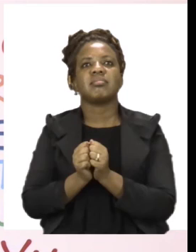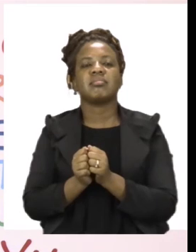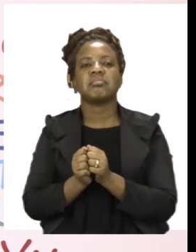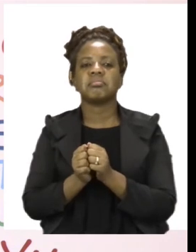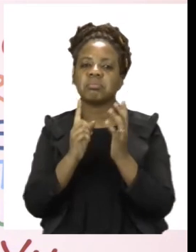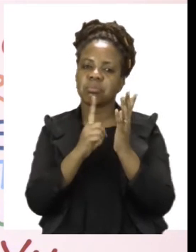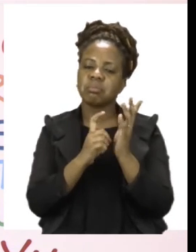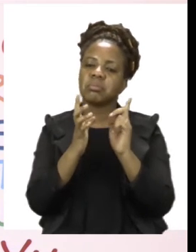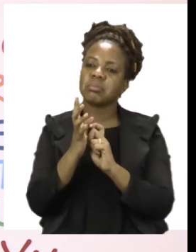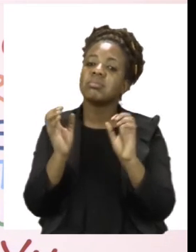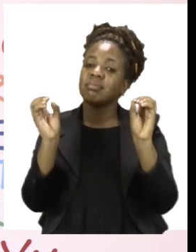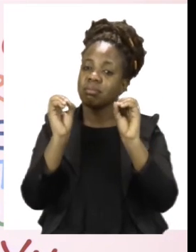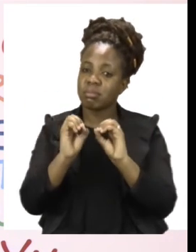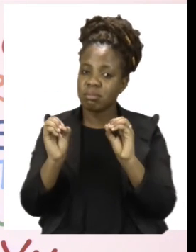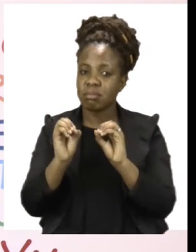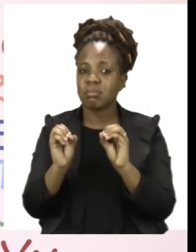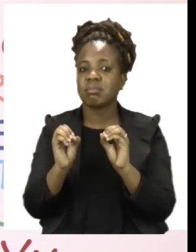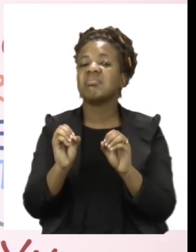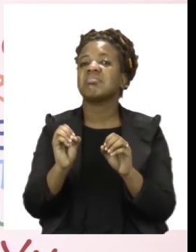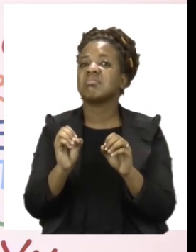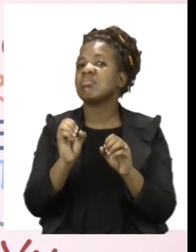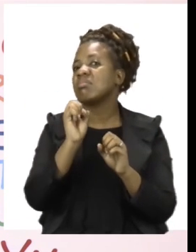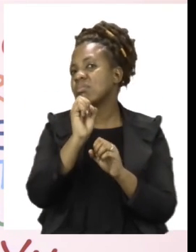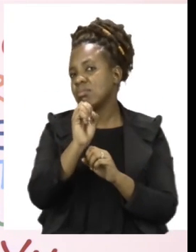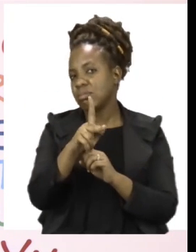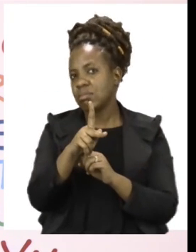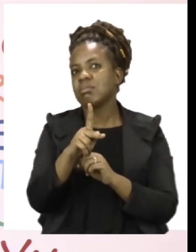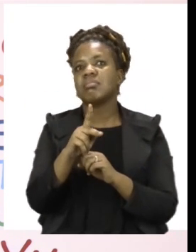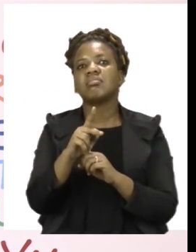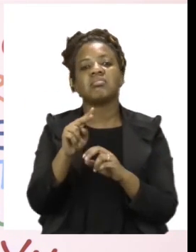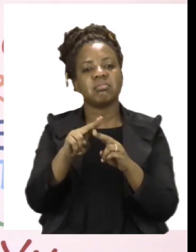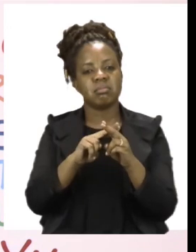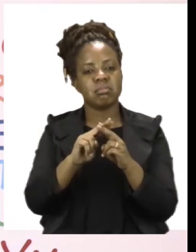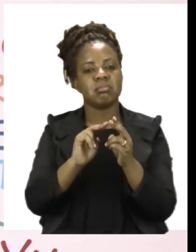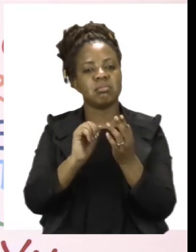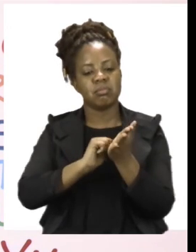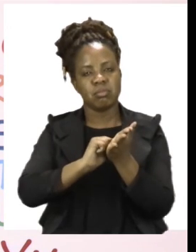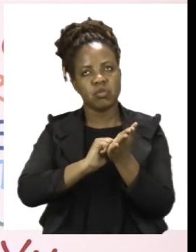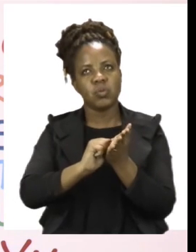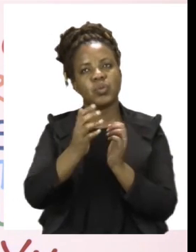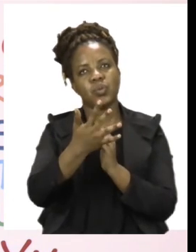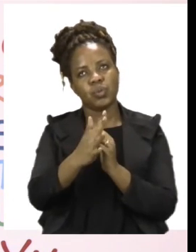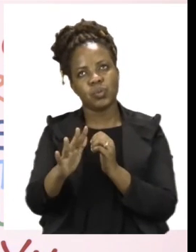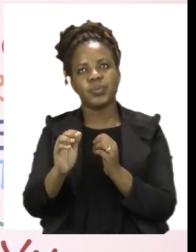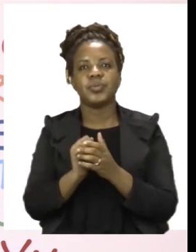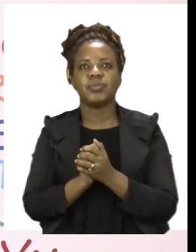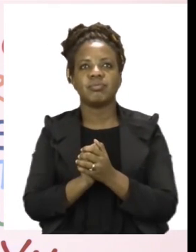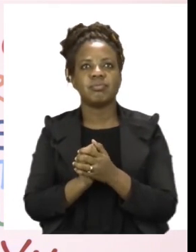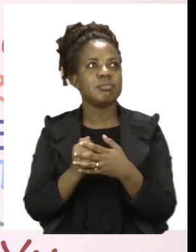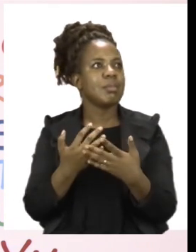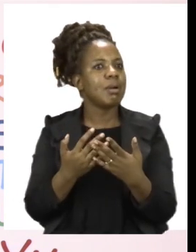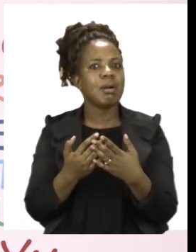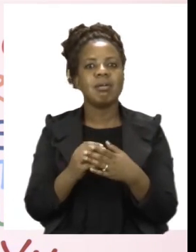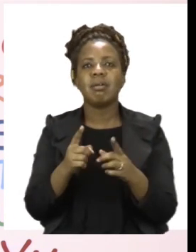all the time, you can wash your hands with soap and water as well. I wonder, I've not seen Sashi in a long